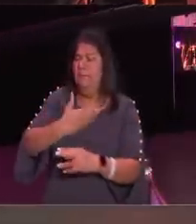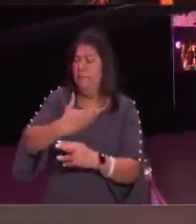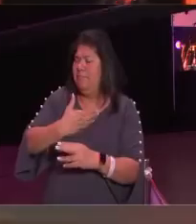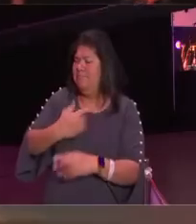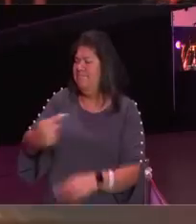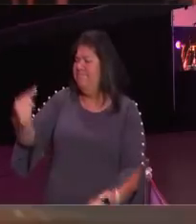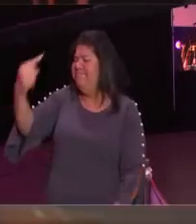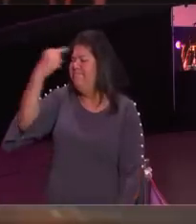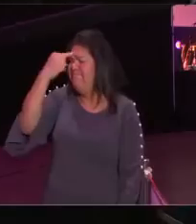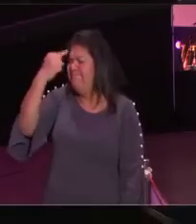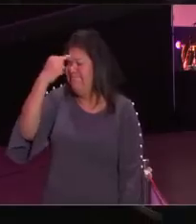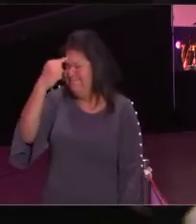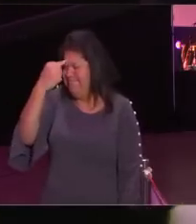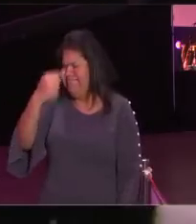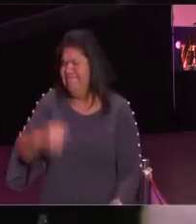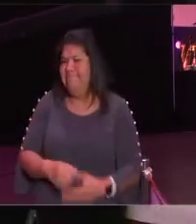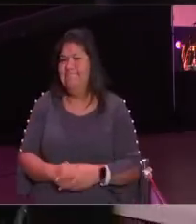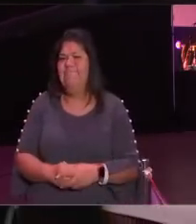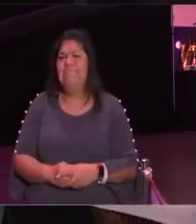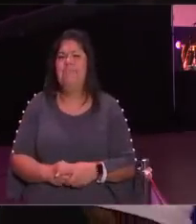our minds.